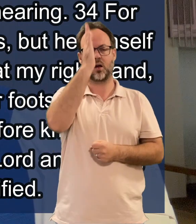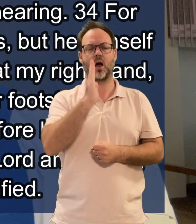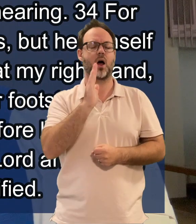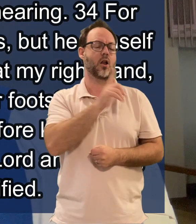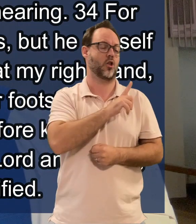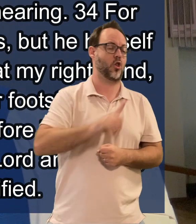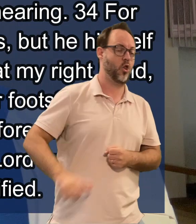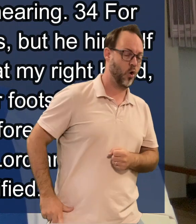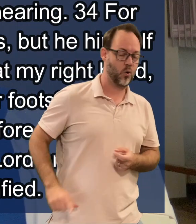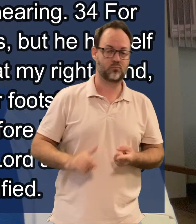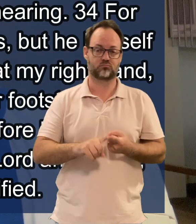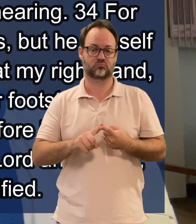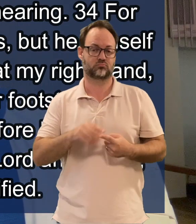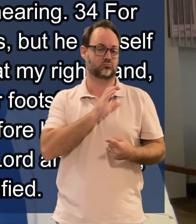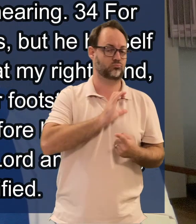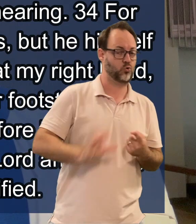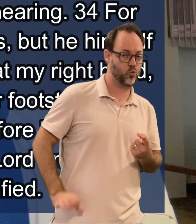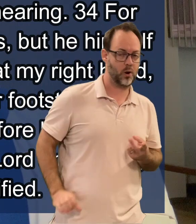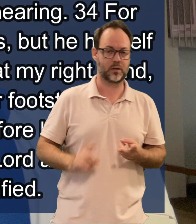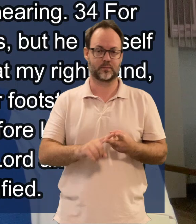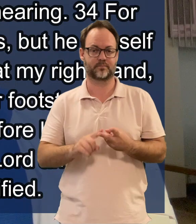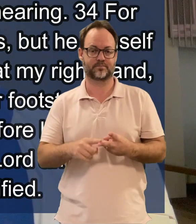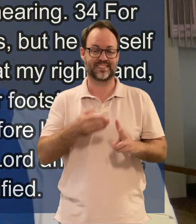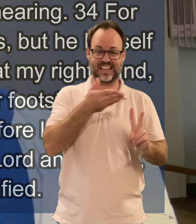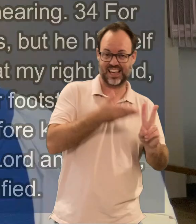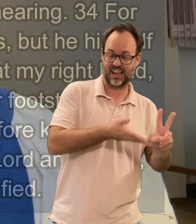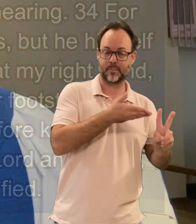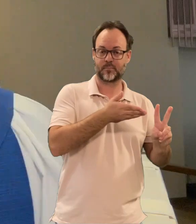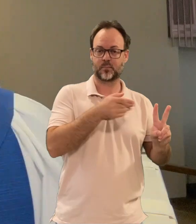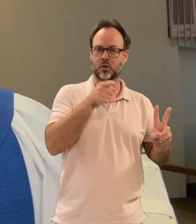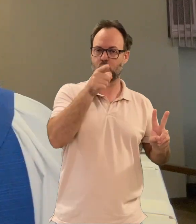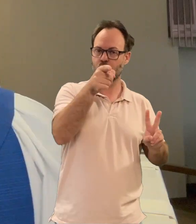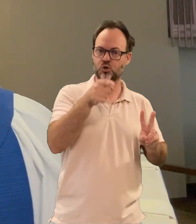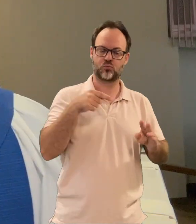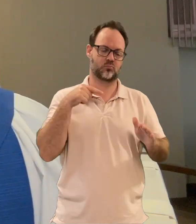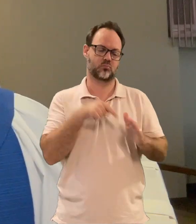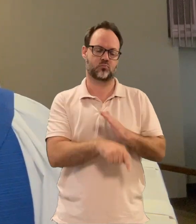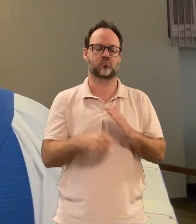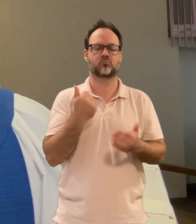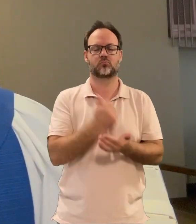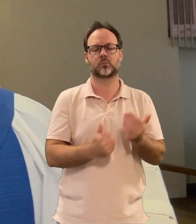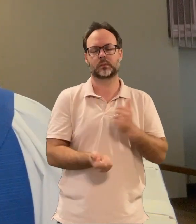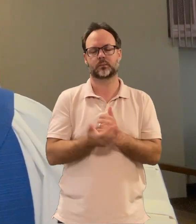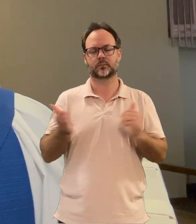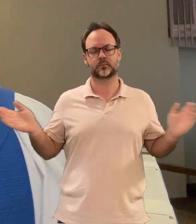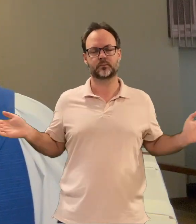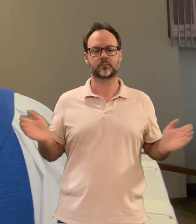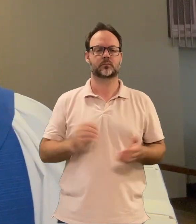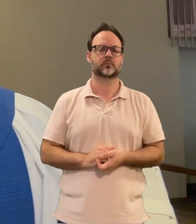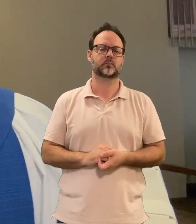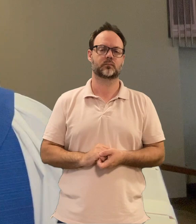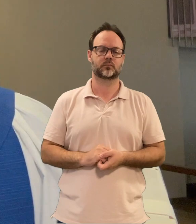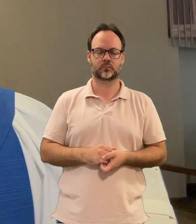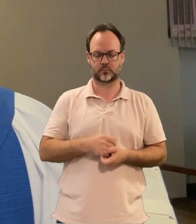Christ, this Jesus whom you crucified. And our gospel lesson for today is